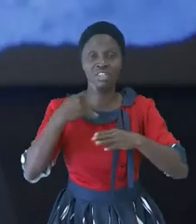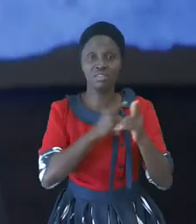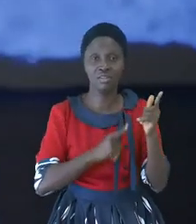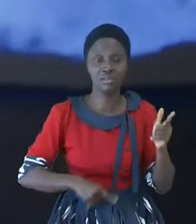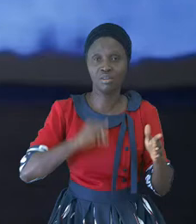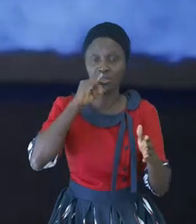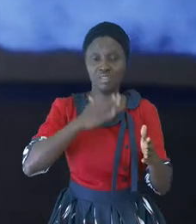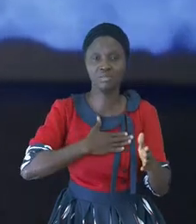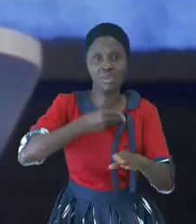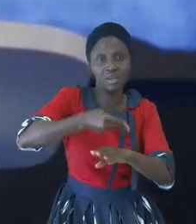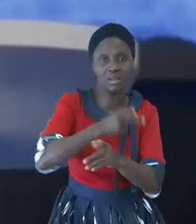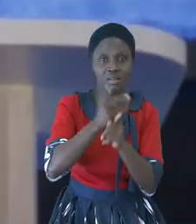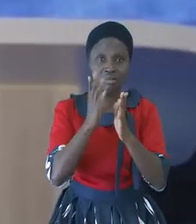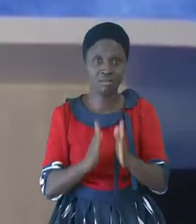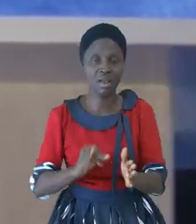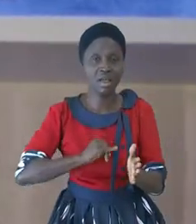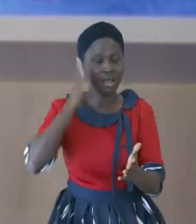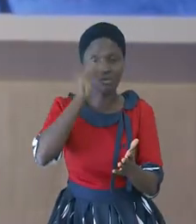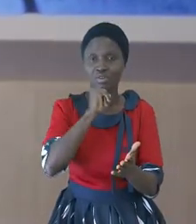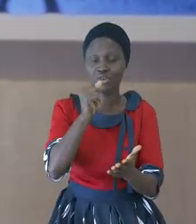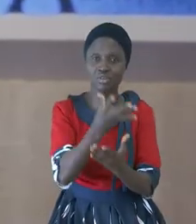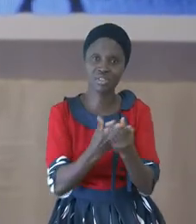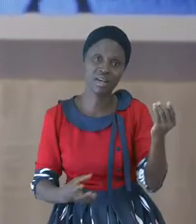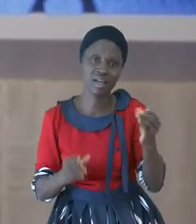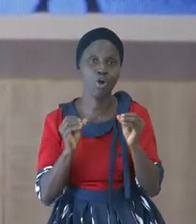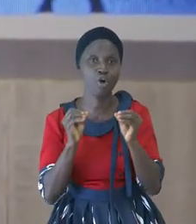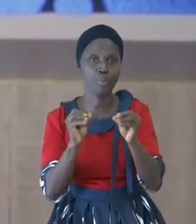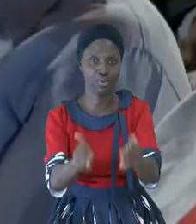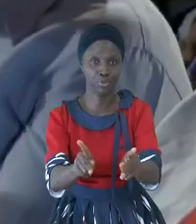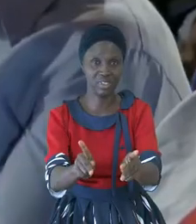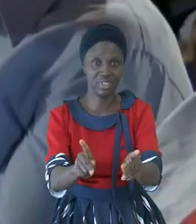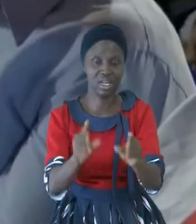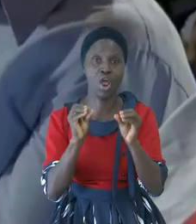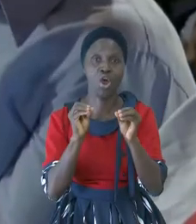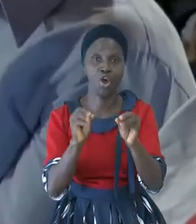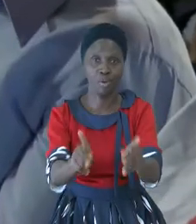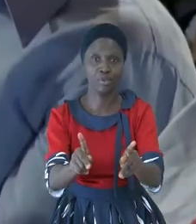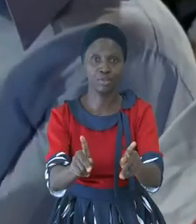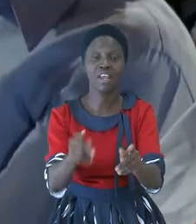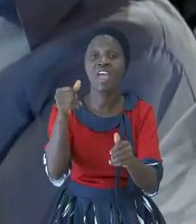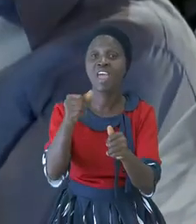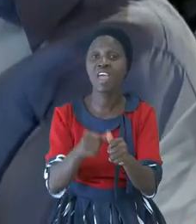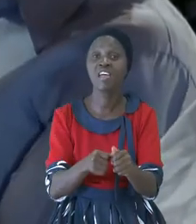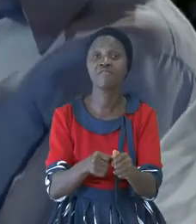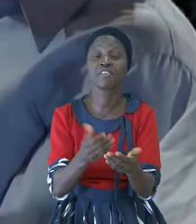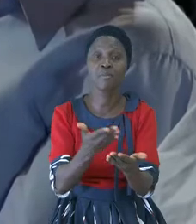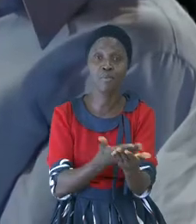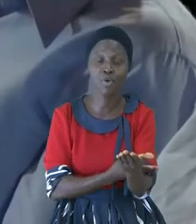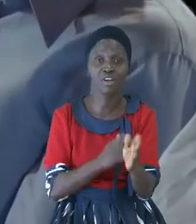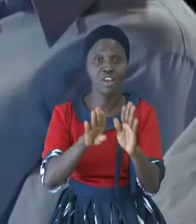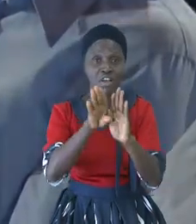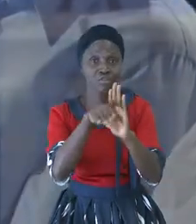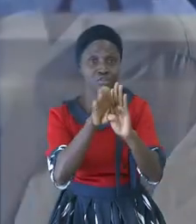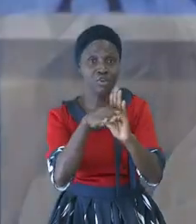my shepherd. I shall not lack opportunity. Every morning, doors of opportunity